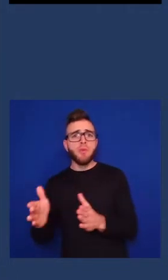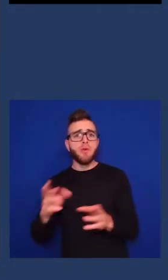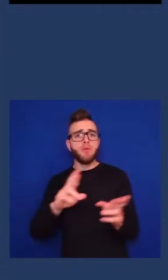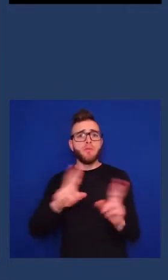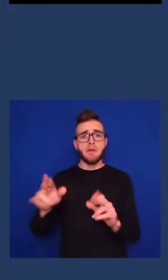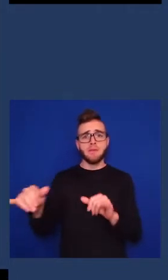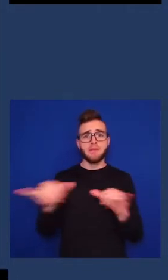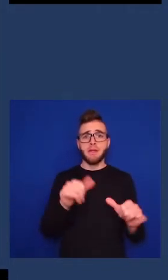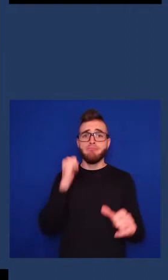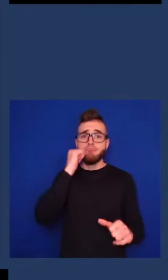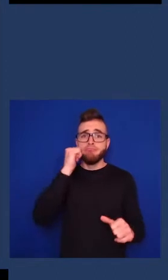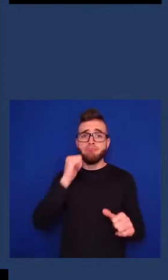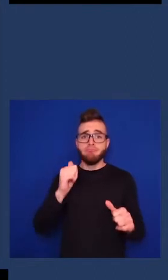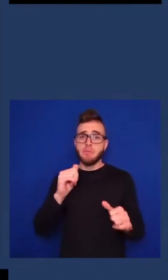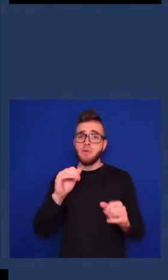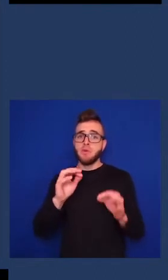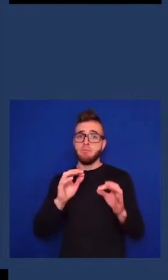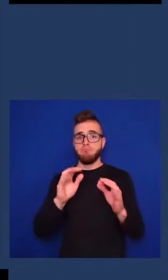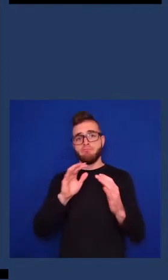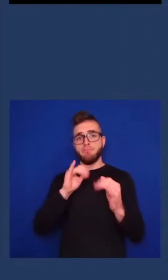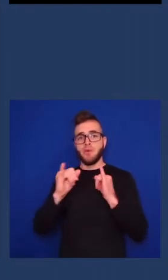email Microsoft's alias at